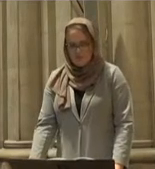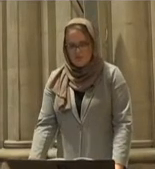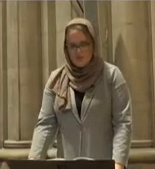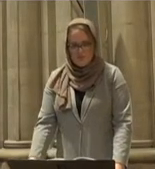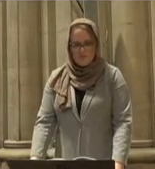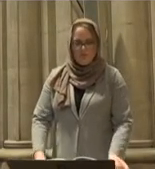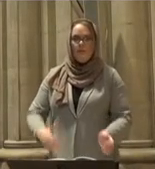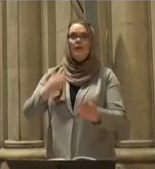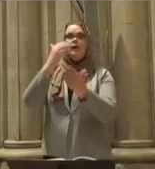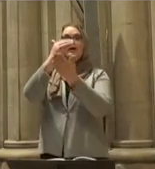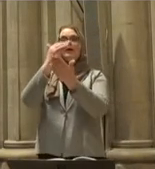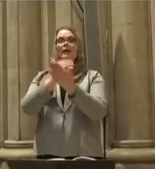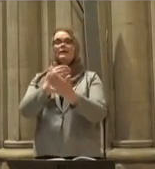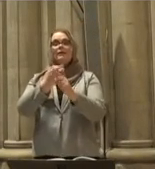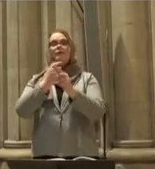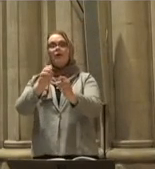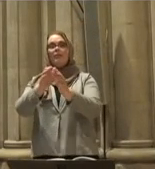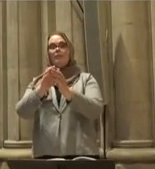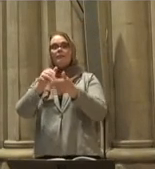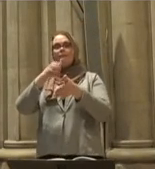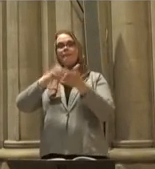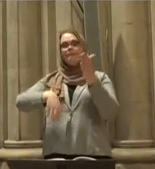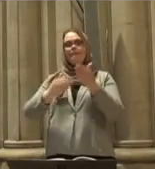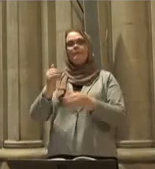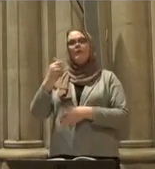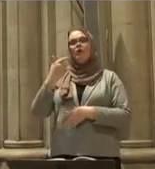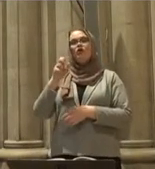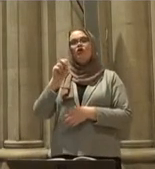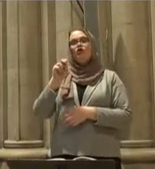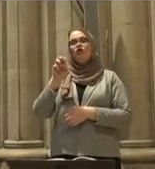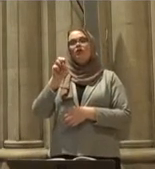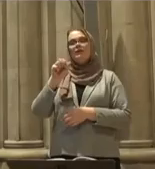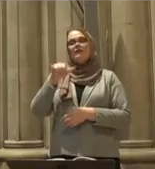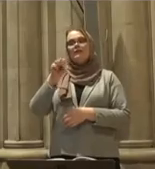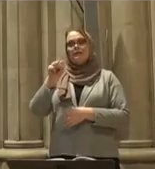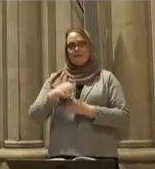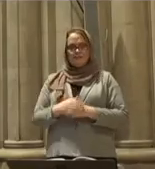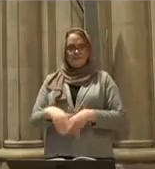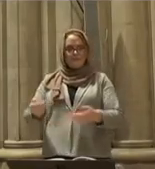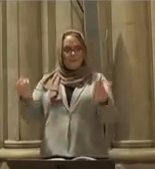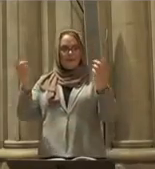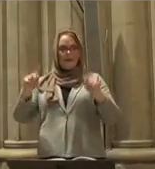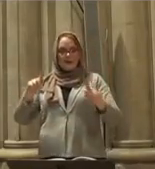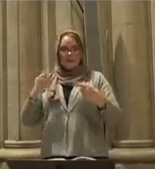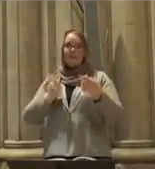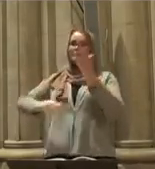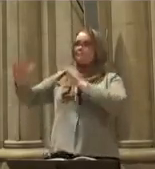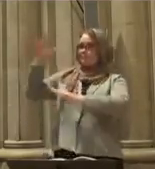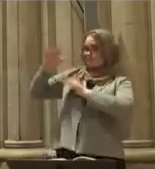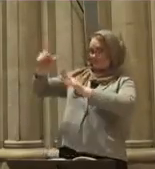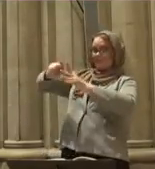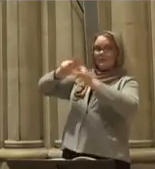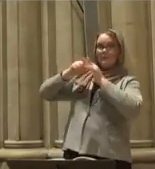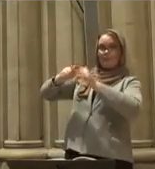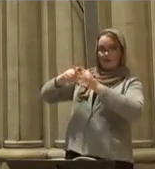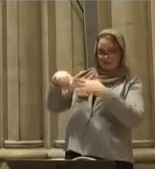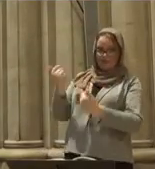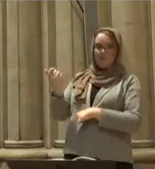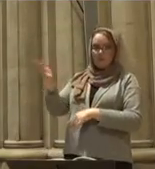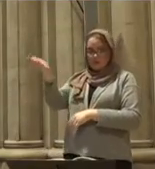A lesson from the book of Genesis. In the beginning, when God created the heavens